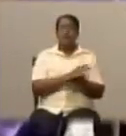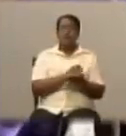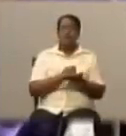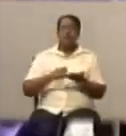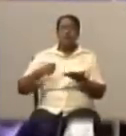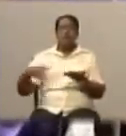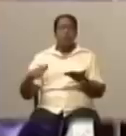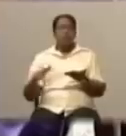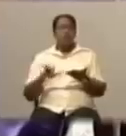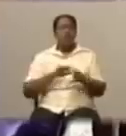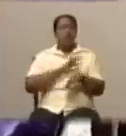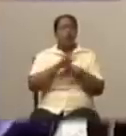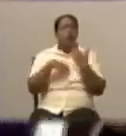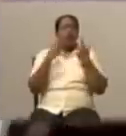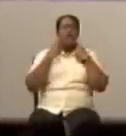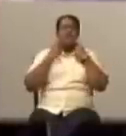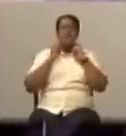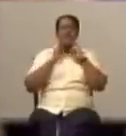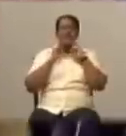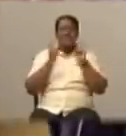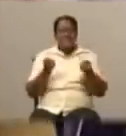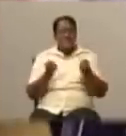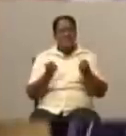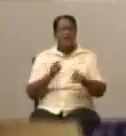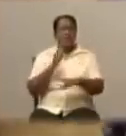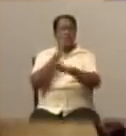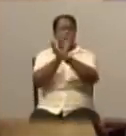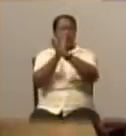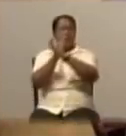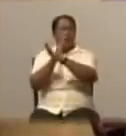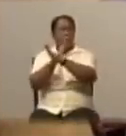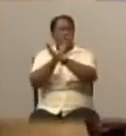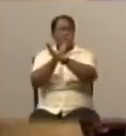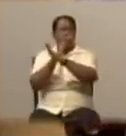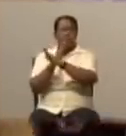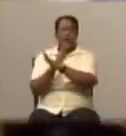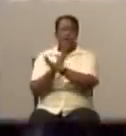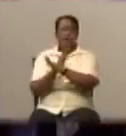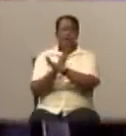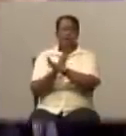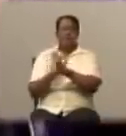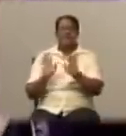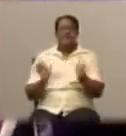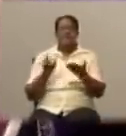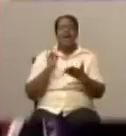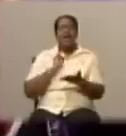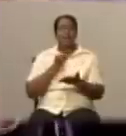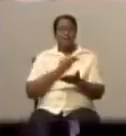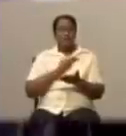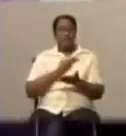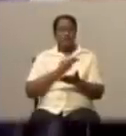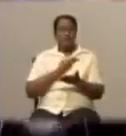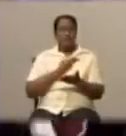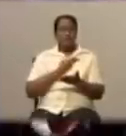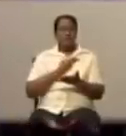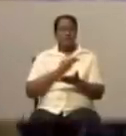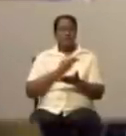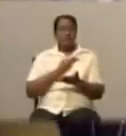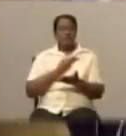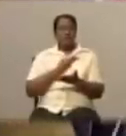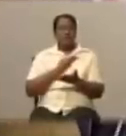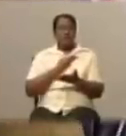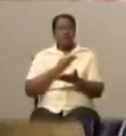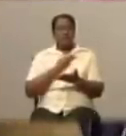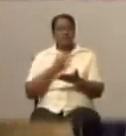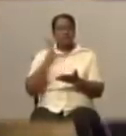happen. Dear brothers, sisters, the liturgy of the Advent is really a beautiful liturgy. We have so